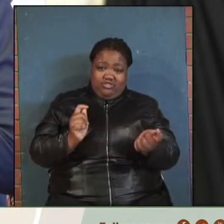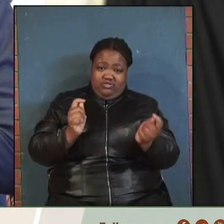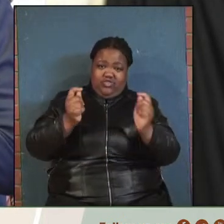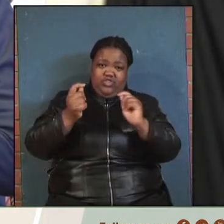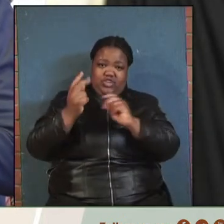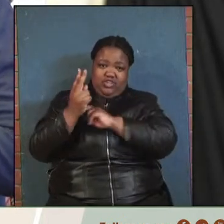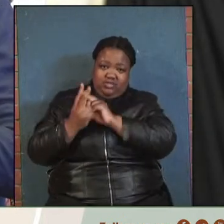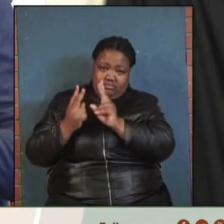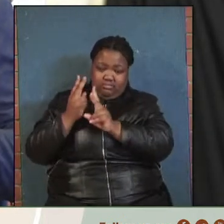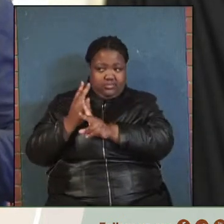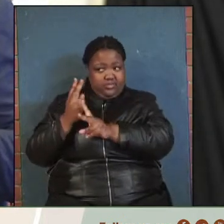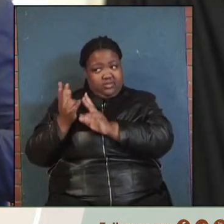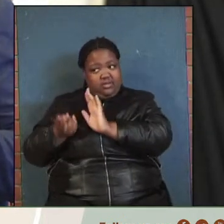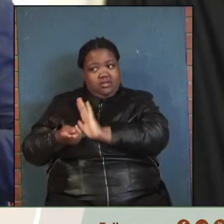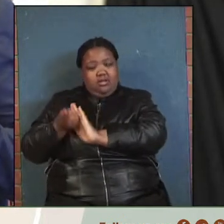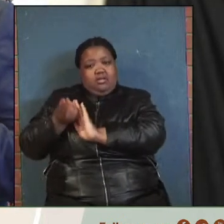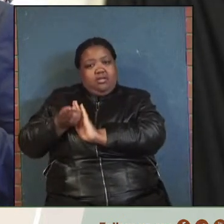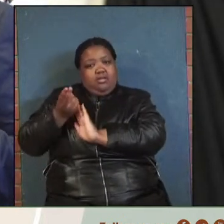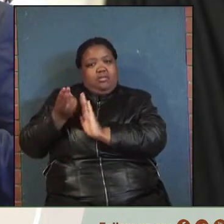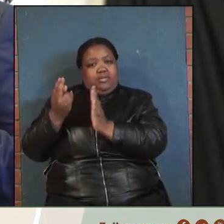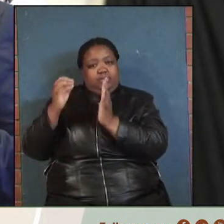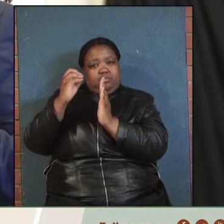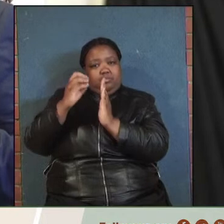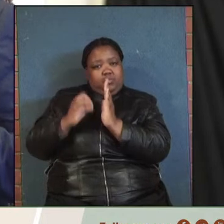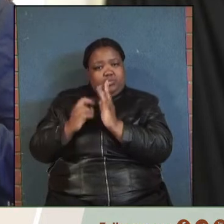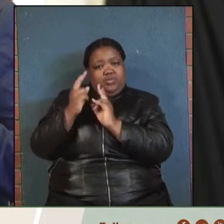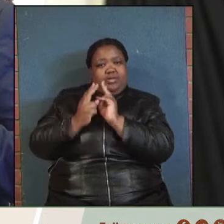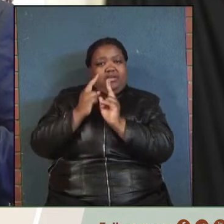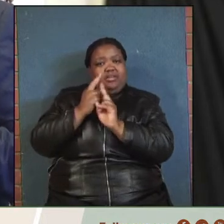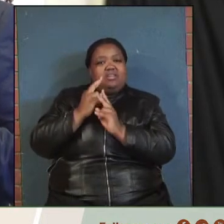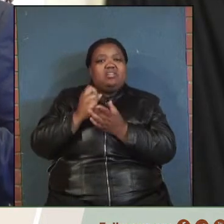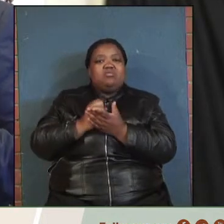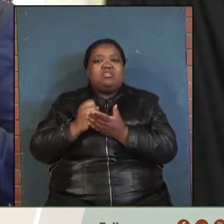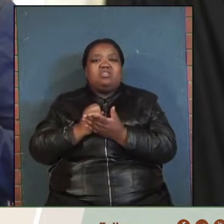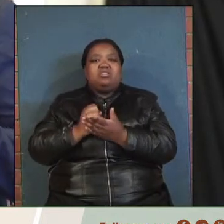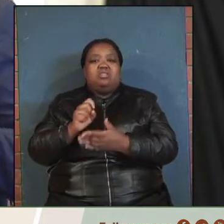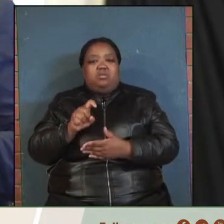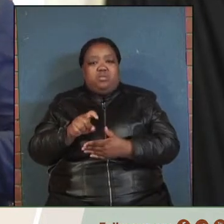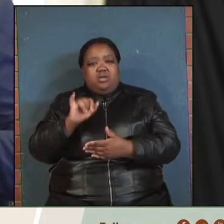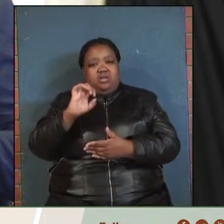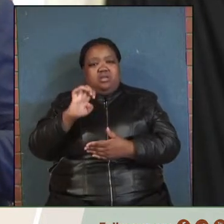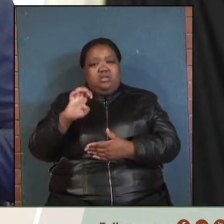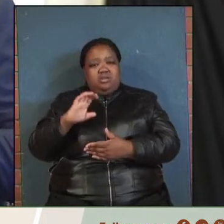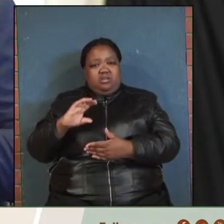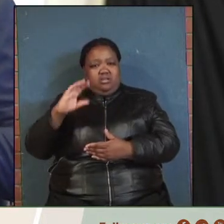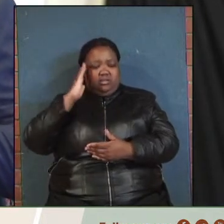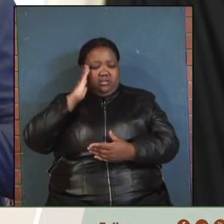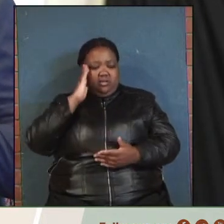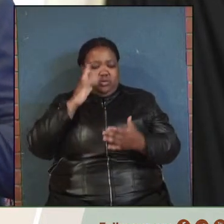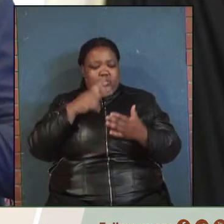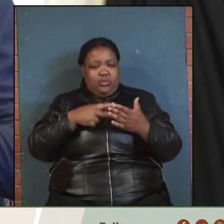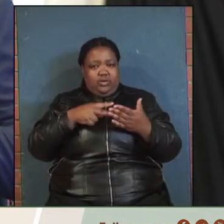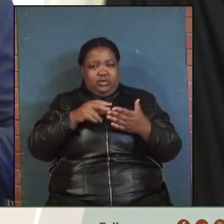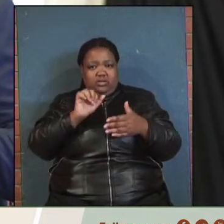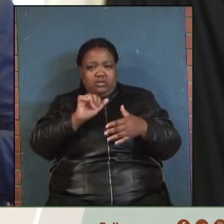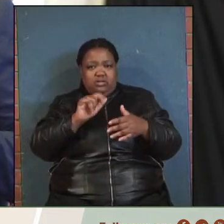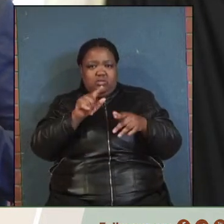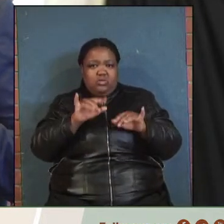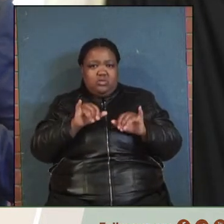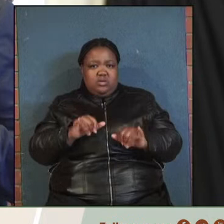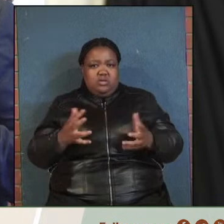Act, then you need to re-register so that the IEC can allocate you into a